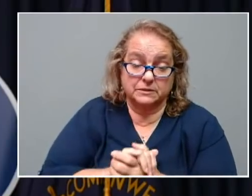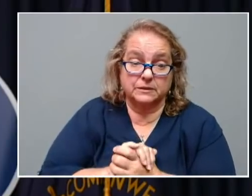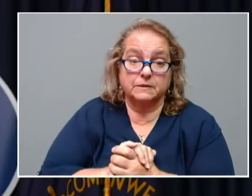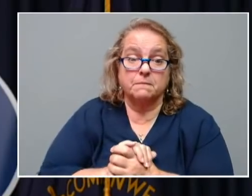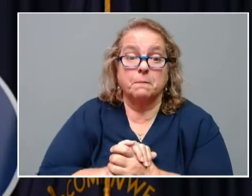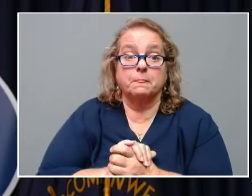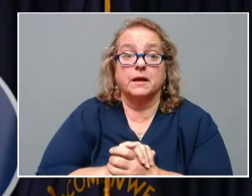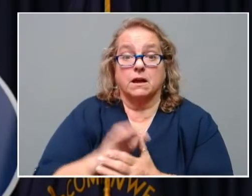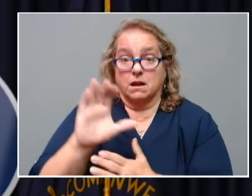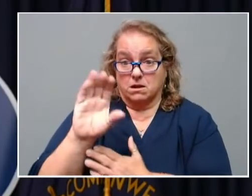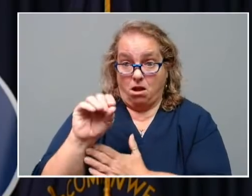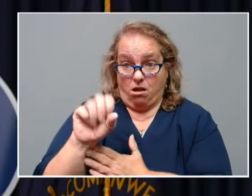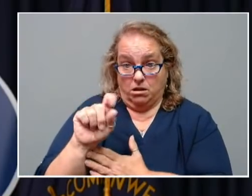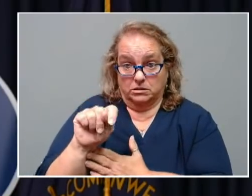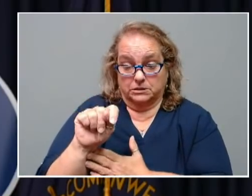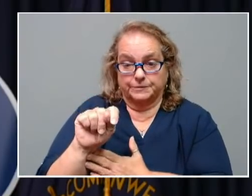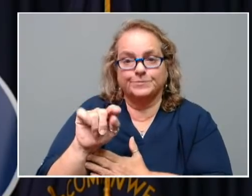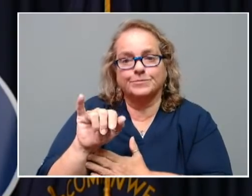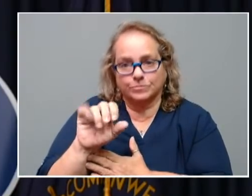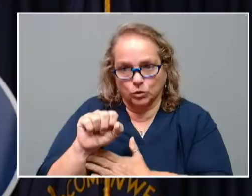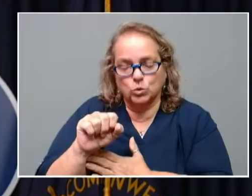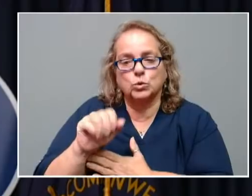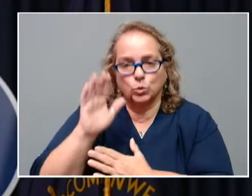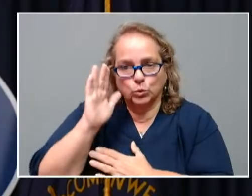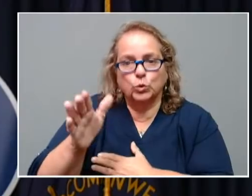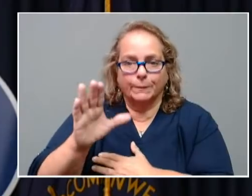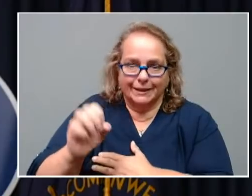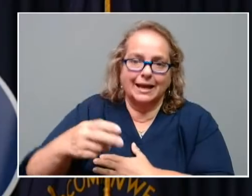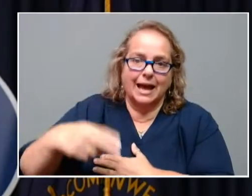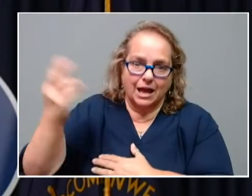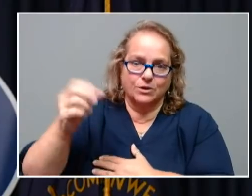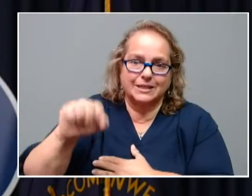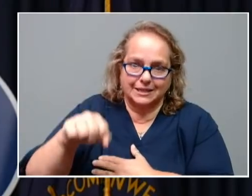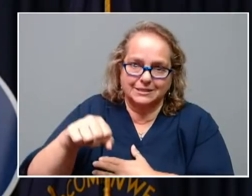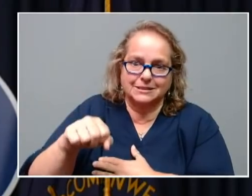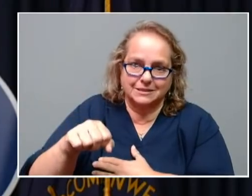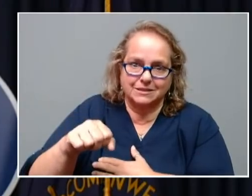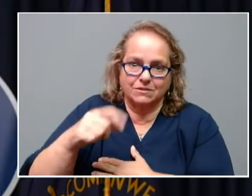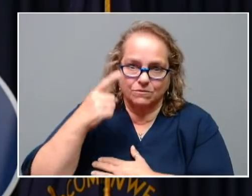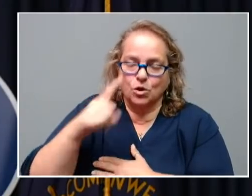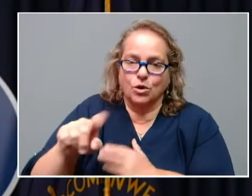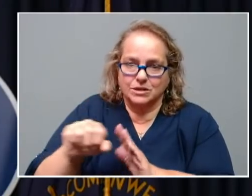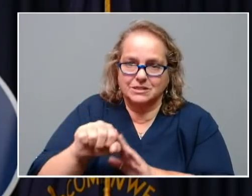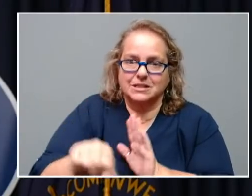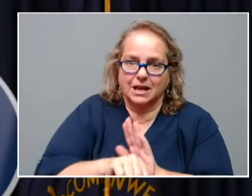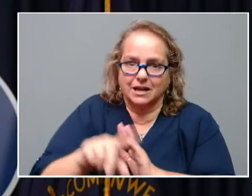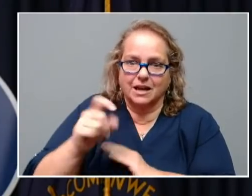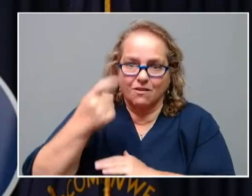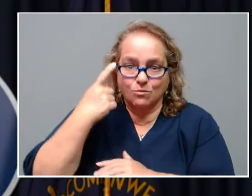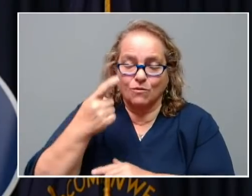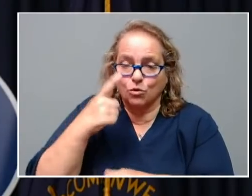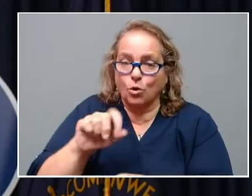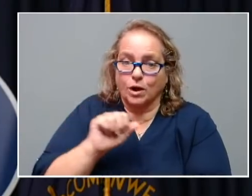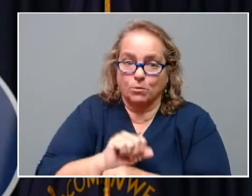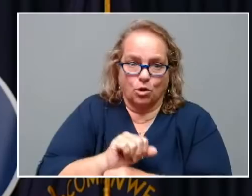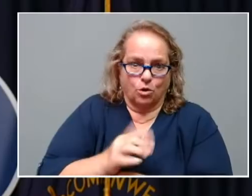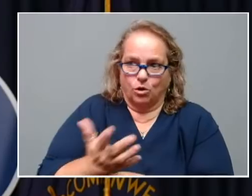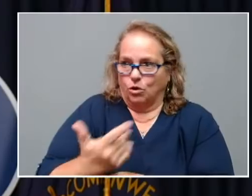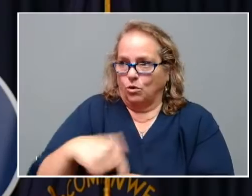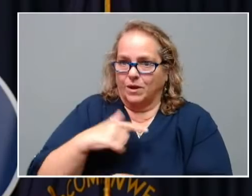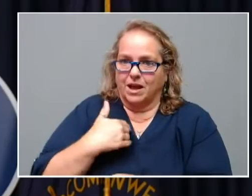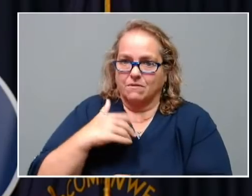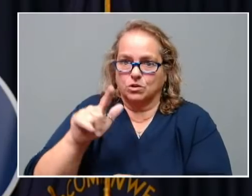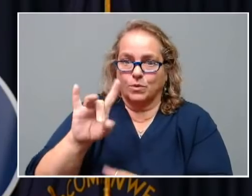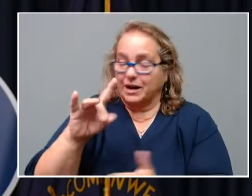Cost would be significant. There's no question for an employer of